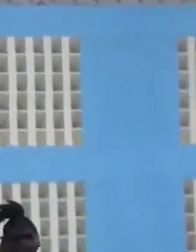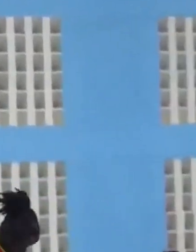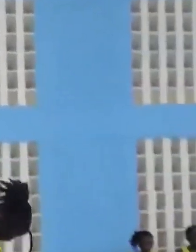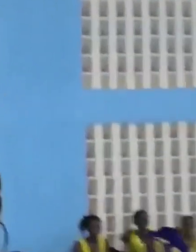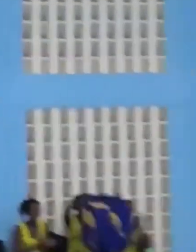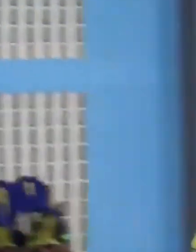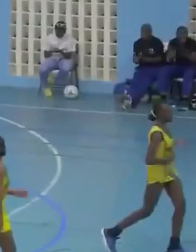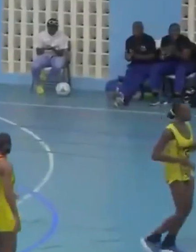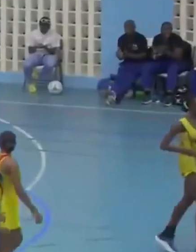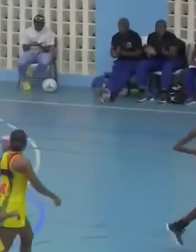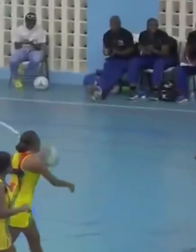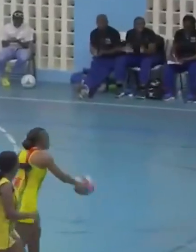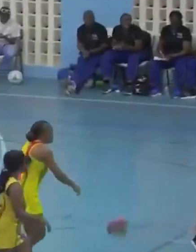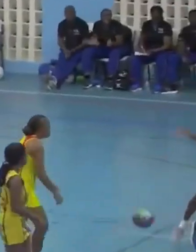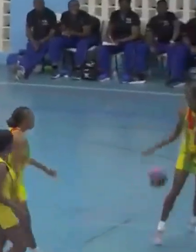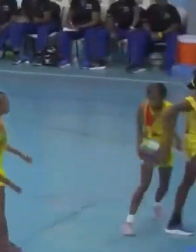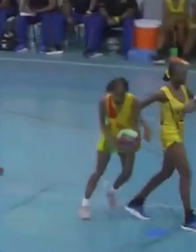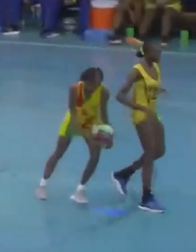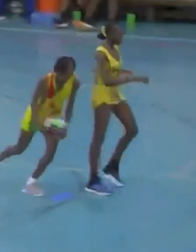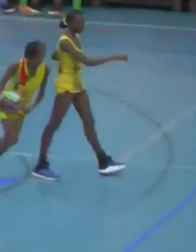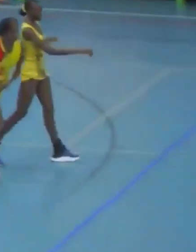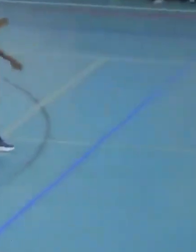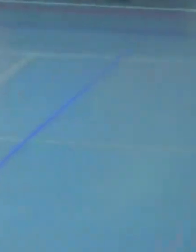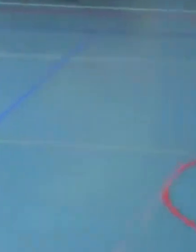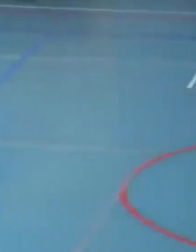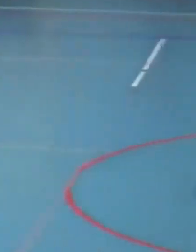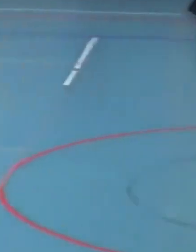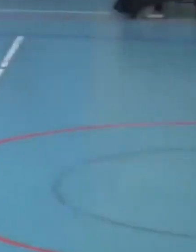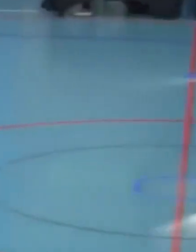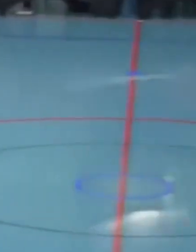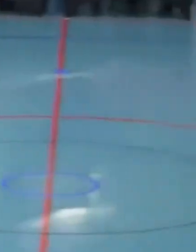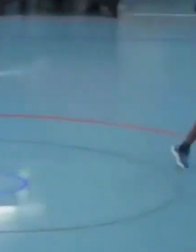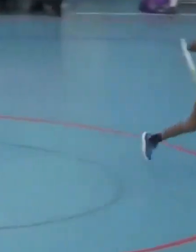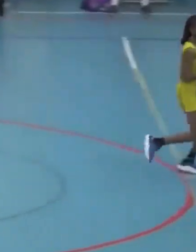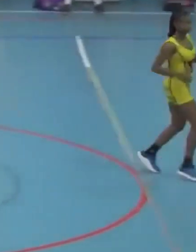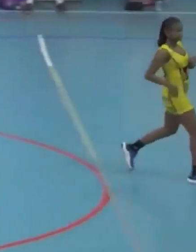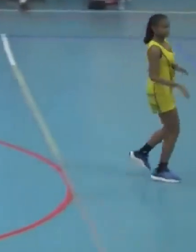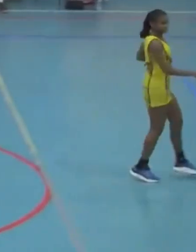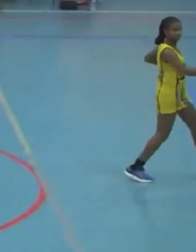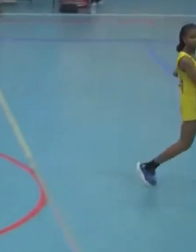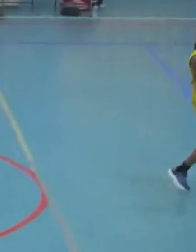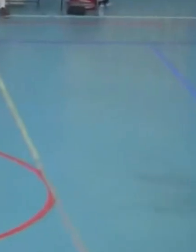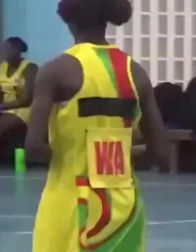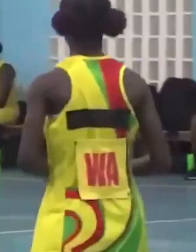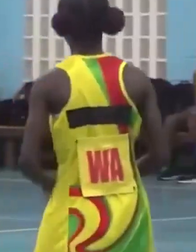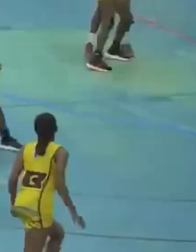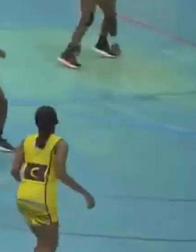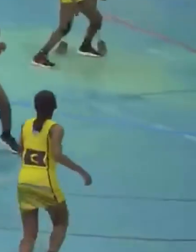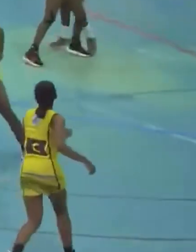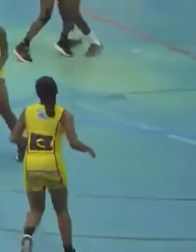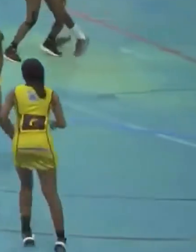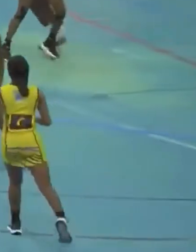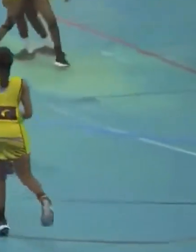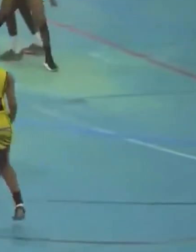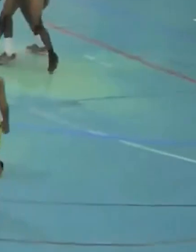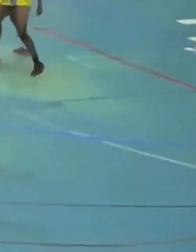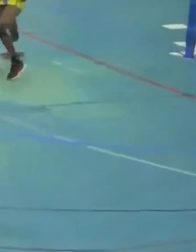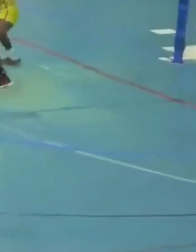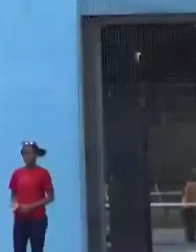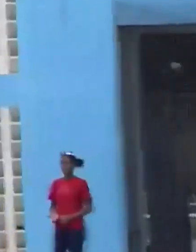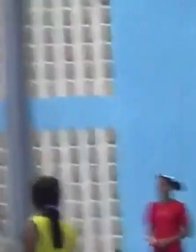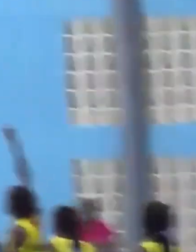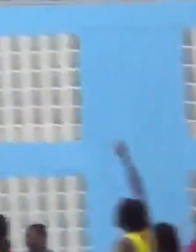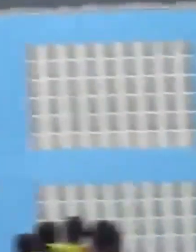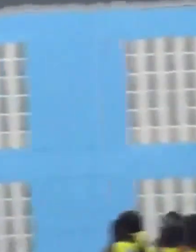scores. We could see that nice action and the spin of the ball from the Bajan shooters. We have a good grab for